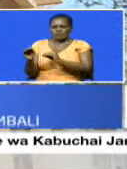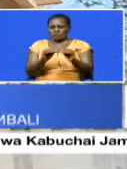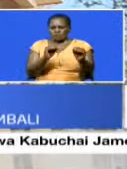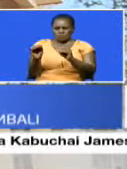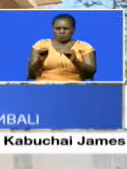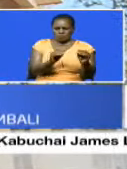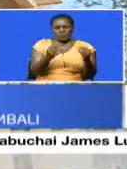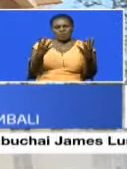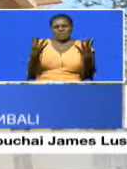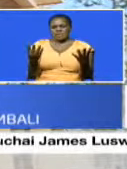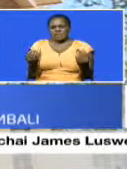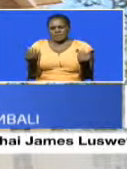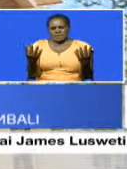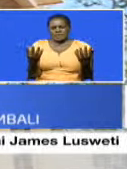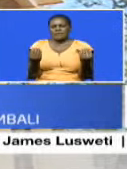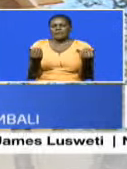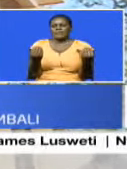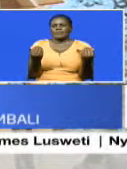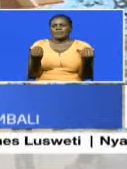is simple, because